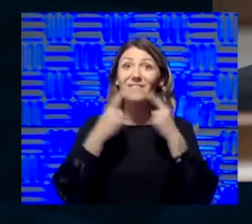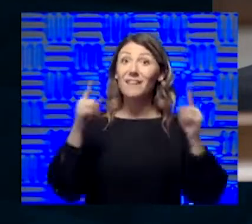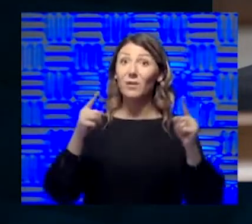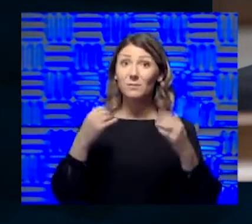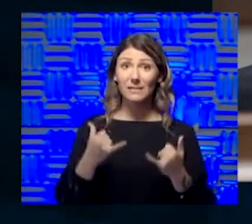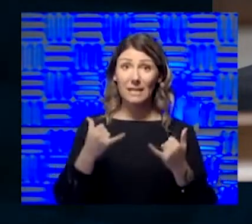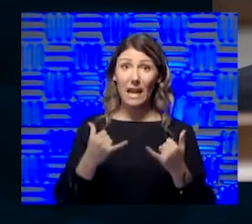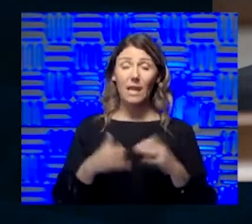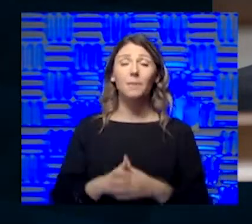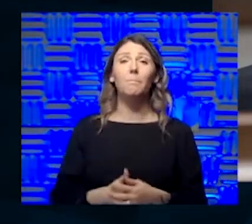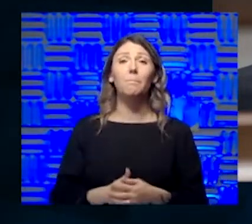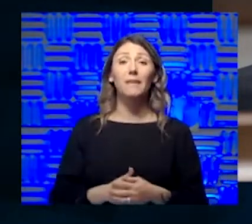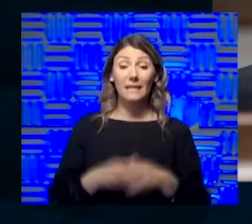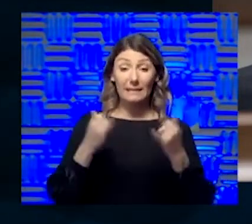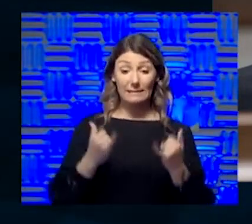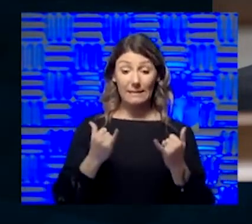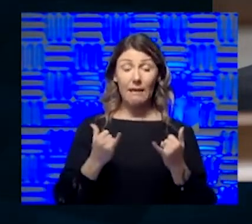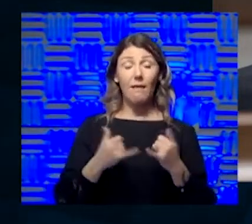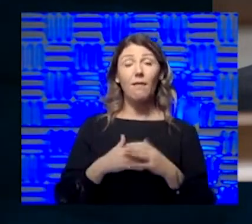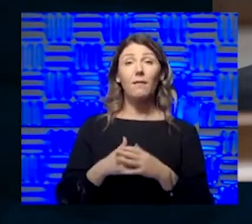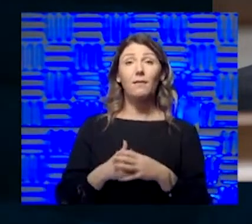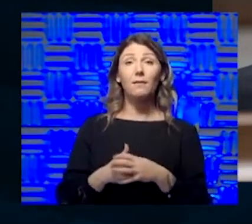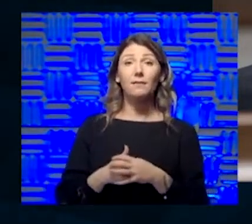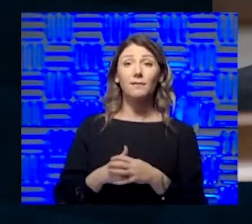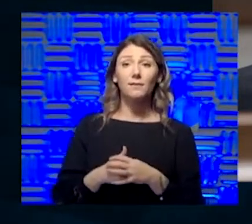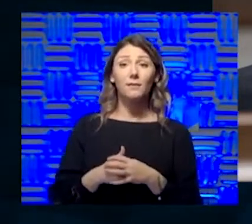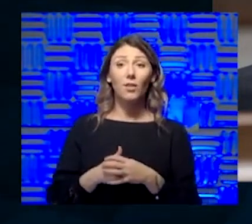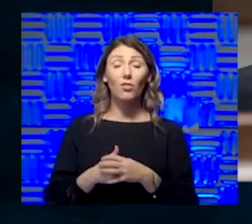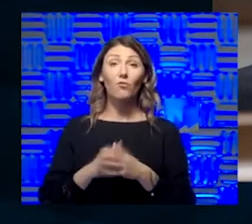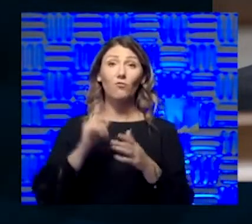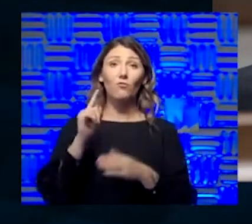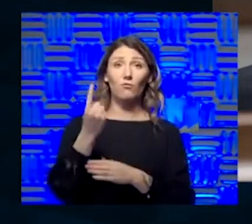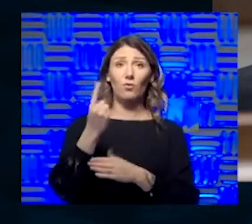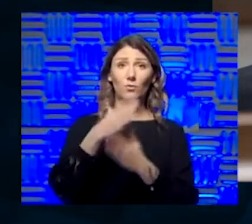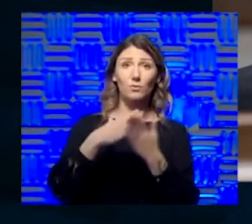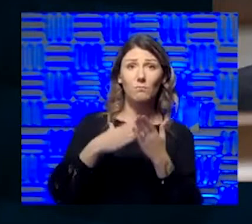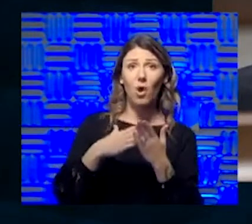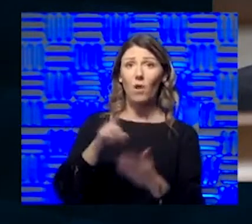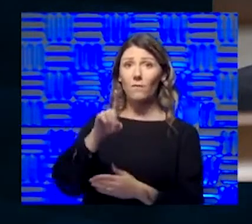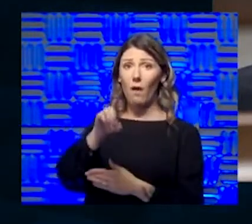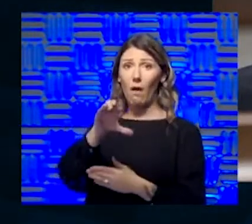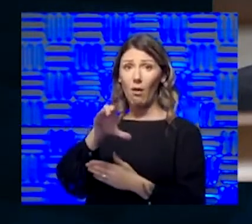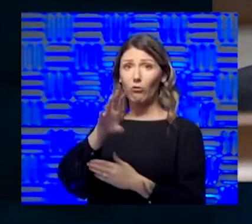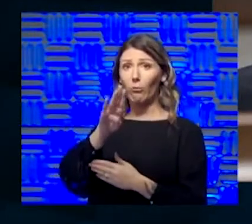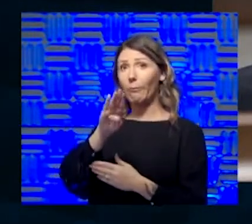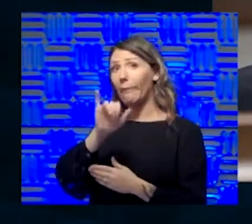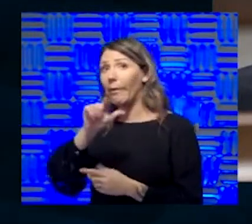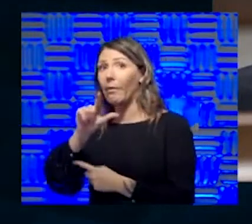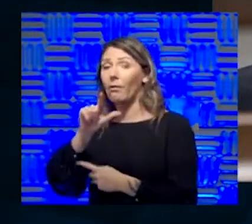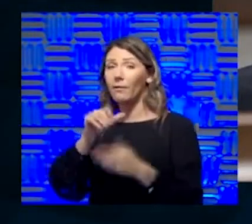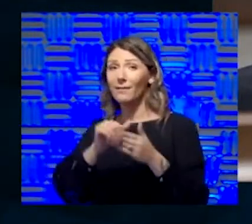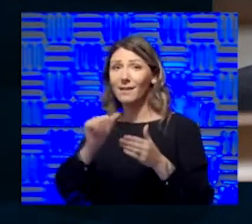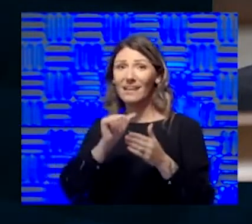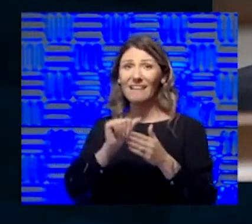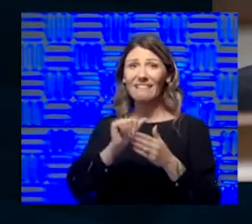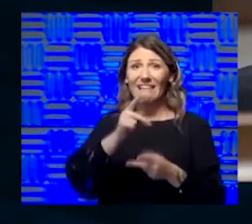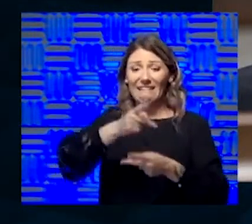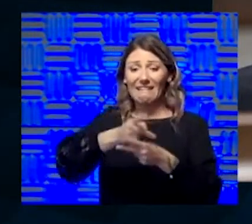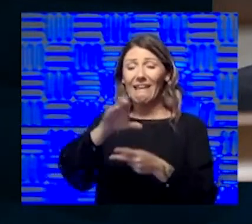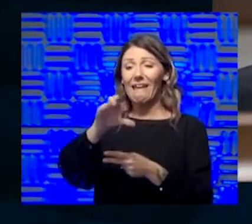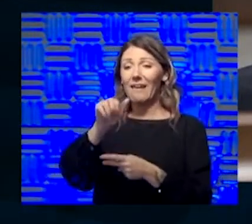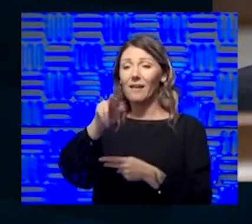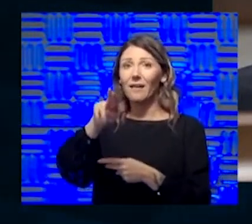day that the first segment of the $100 billion. So the CARES Act that